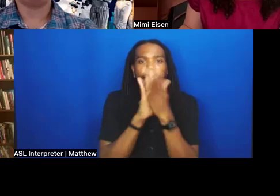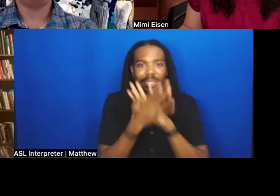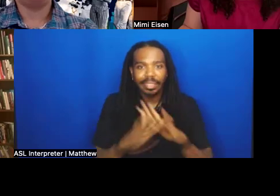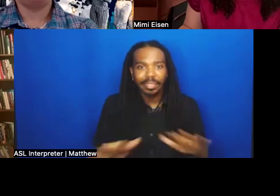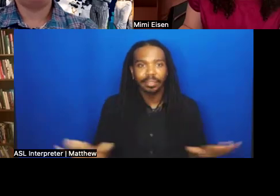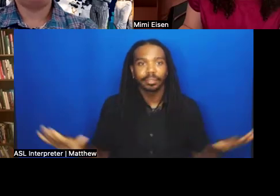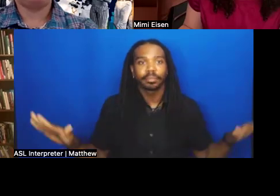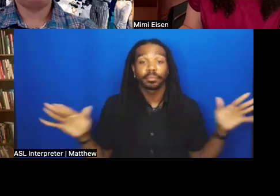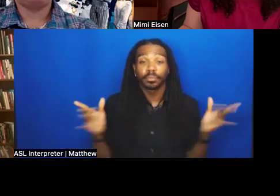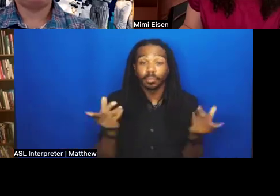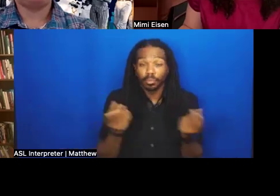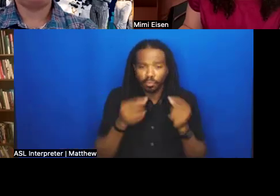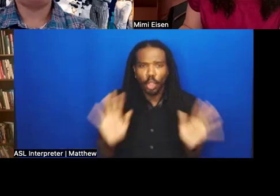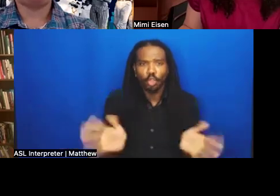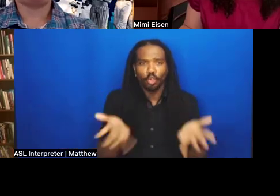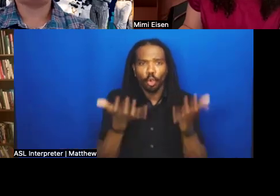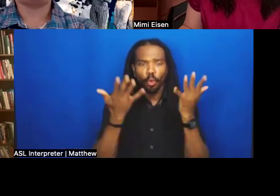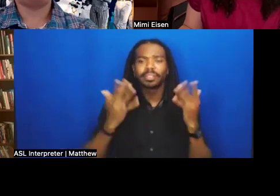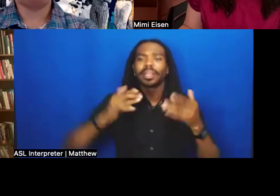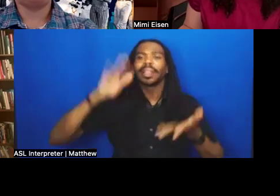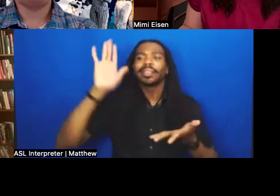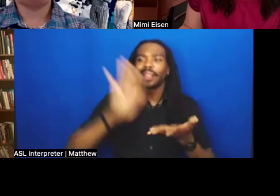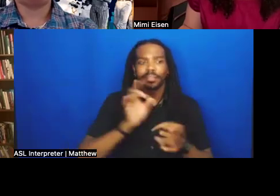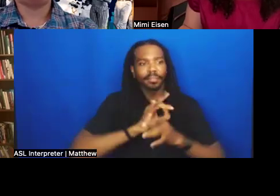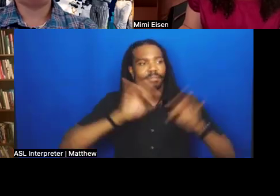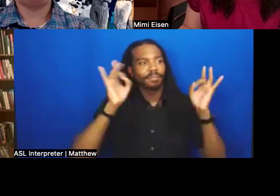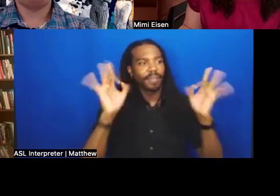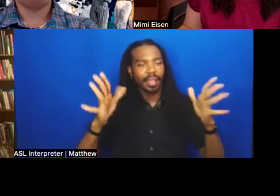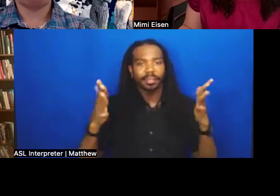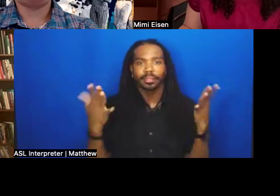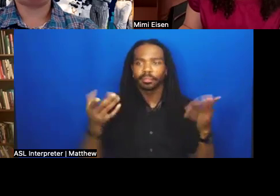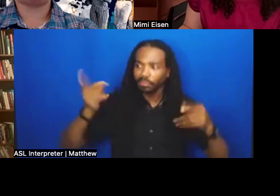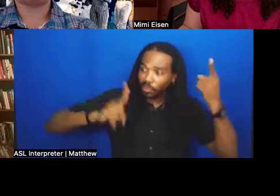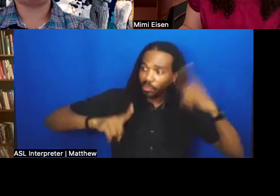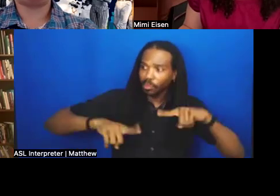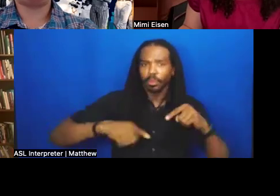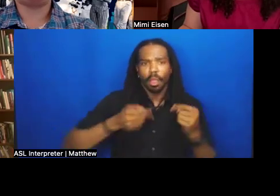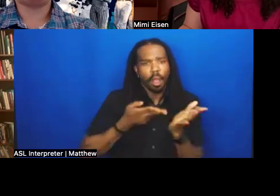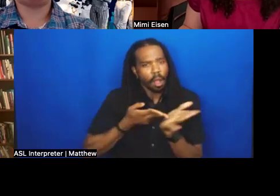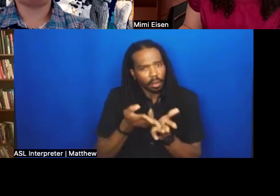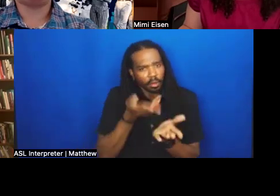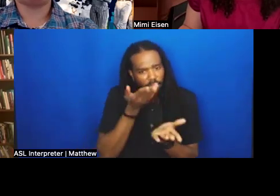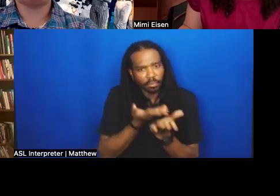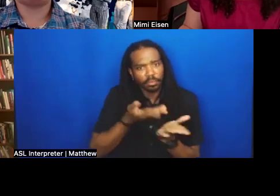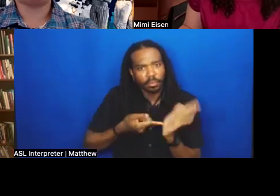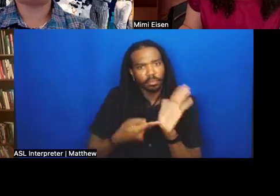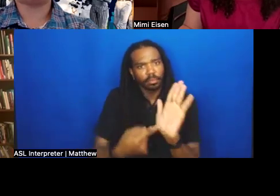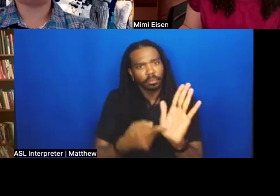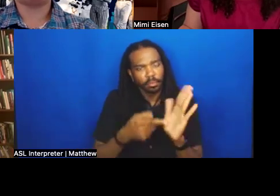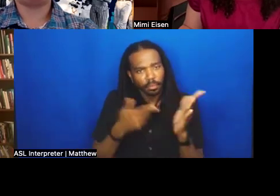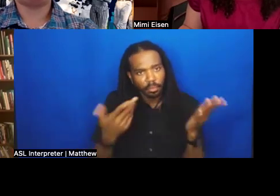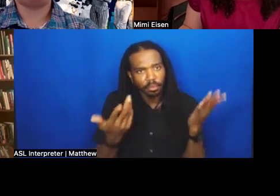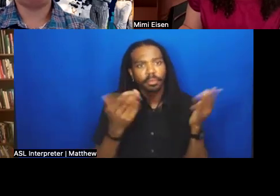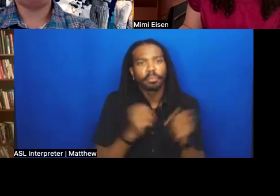end settler violence and uphold treaties, and also to honor women as political agents and peacemakers. And I think there's